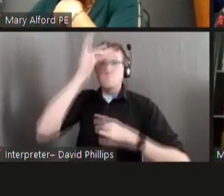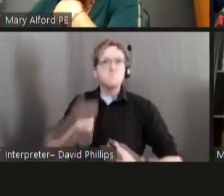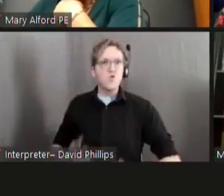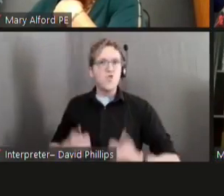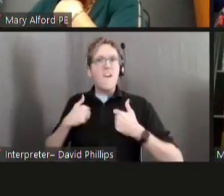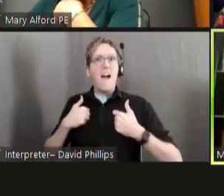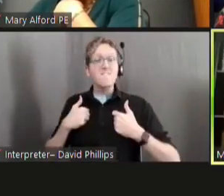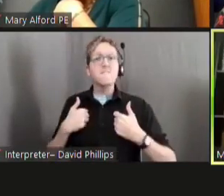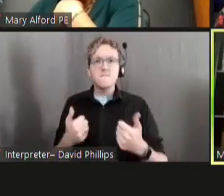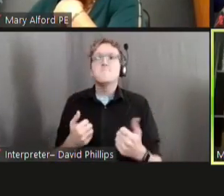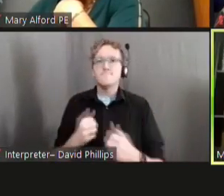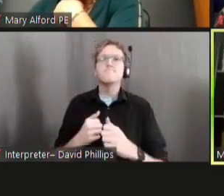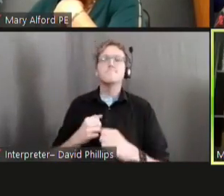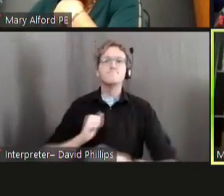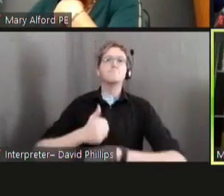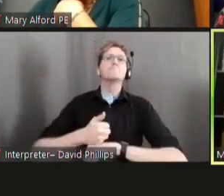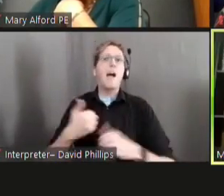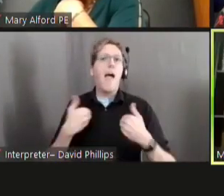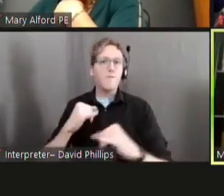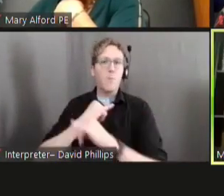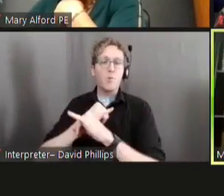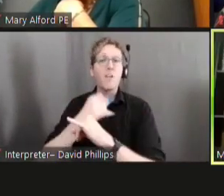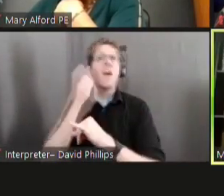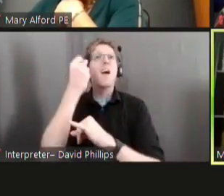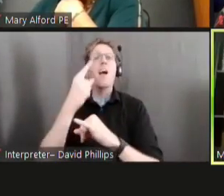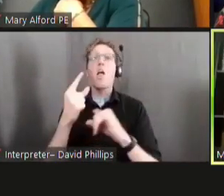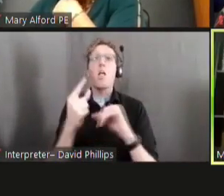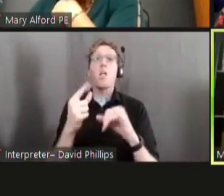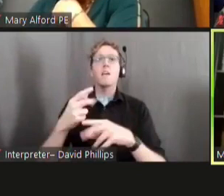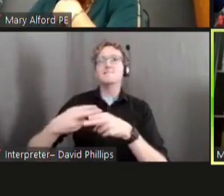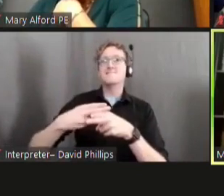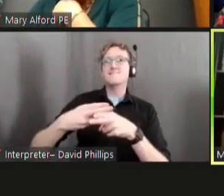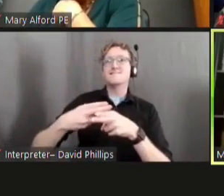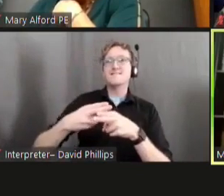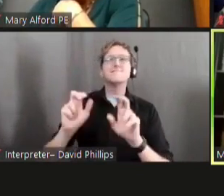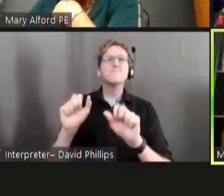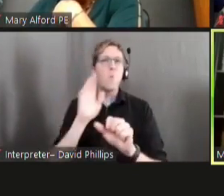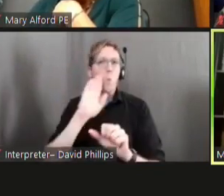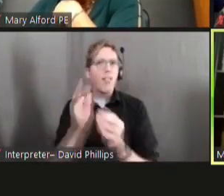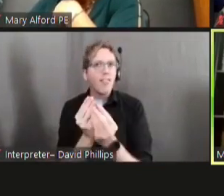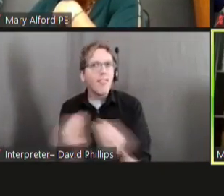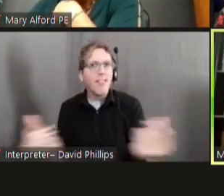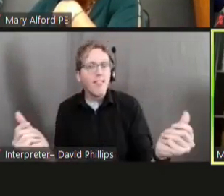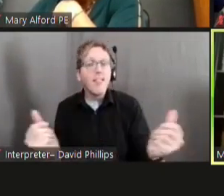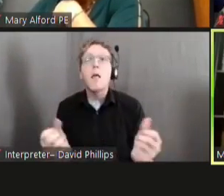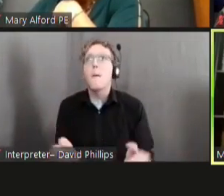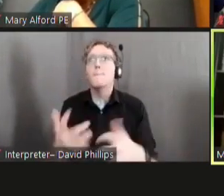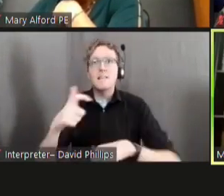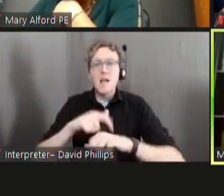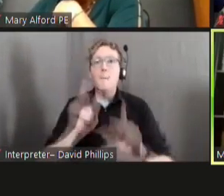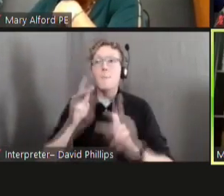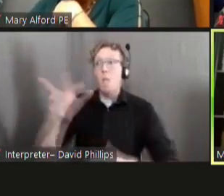develop immunity, of course, but this immunity doesn't last forever. In fact, there have been many cases of reinfections. There